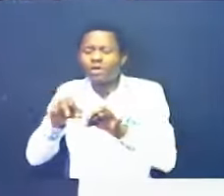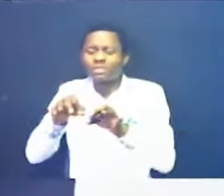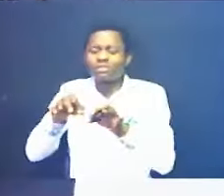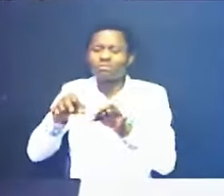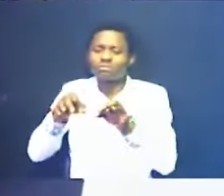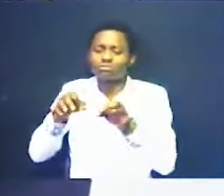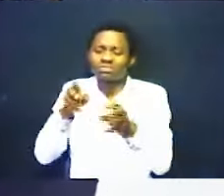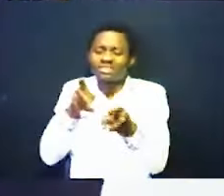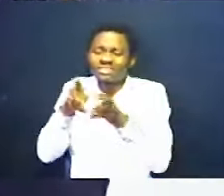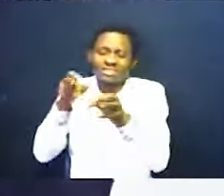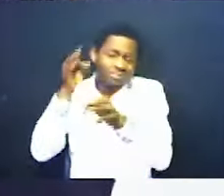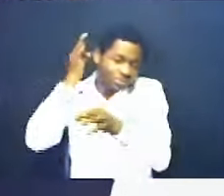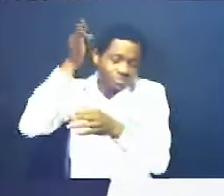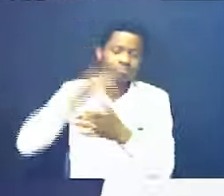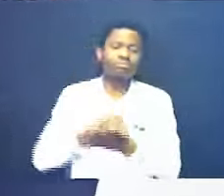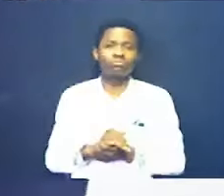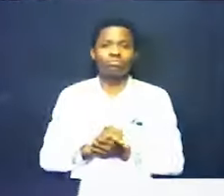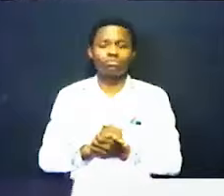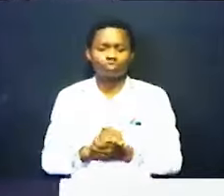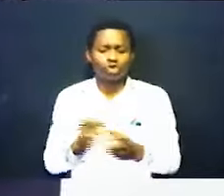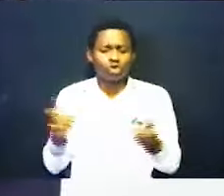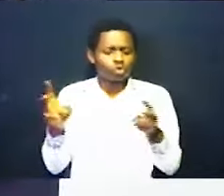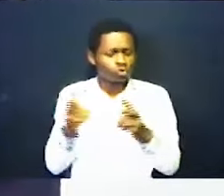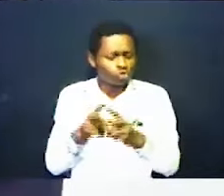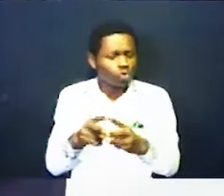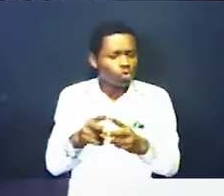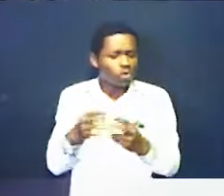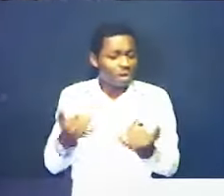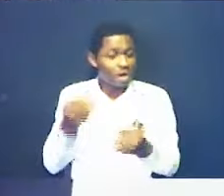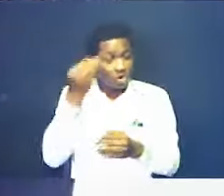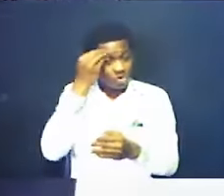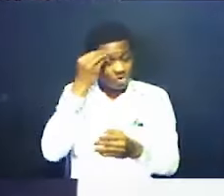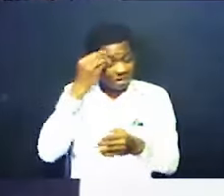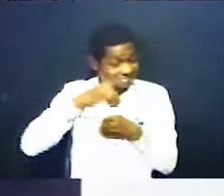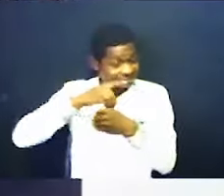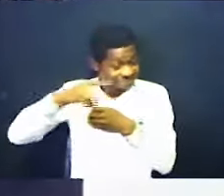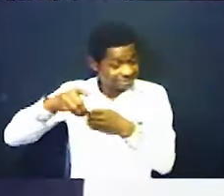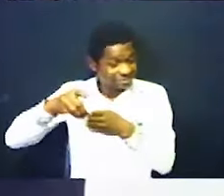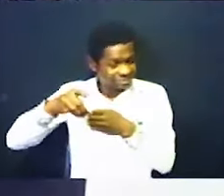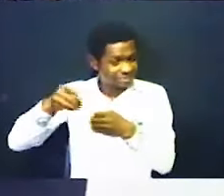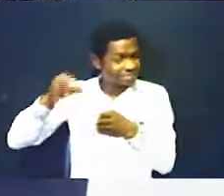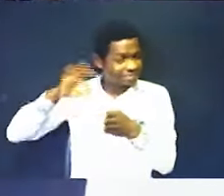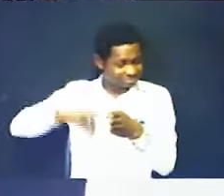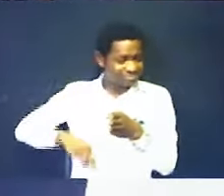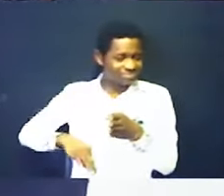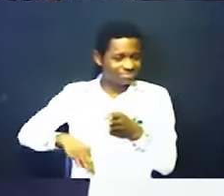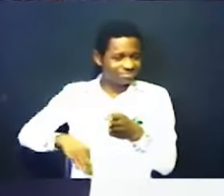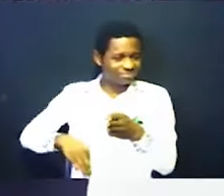at least you can now see that discipline is beneficial. Now,